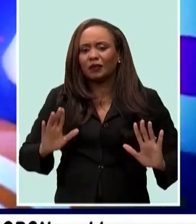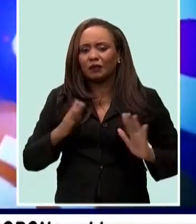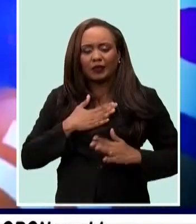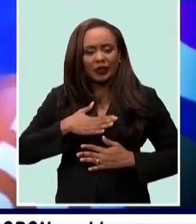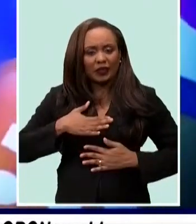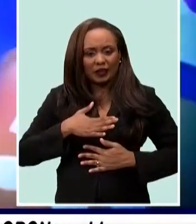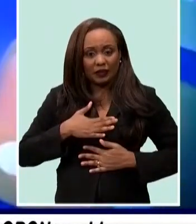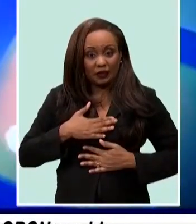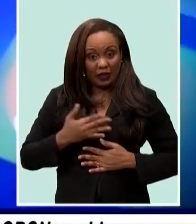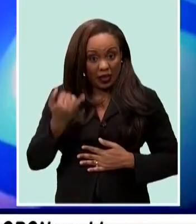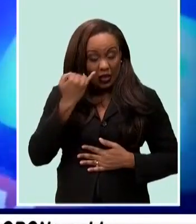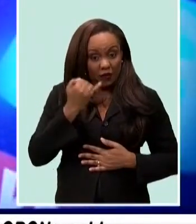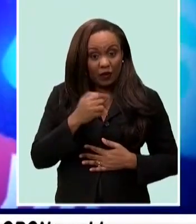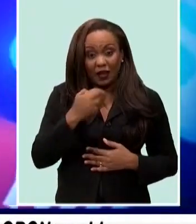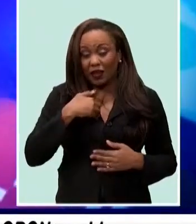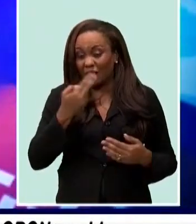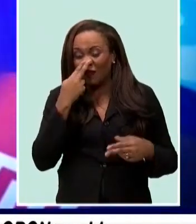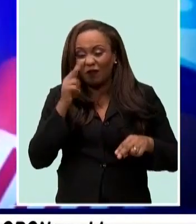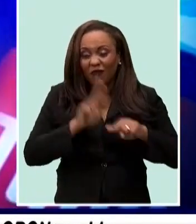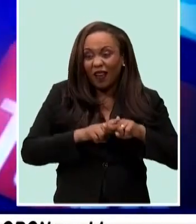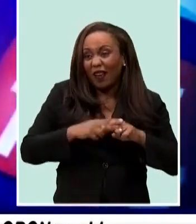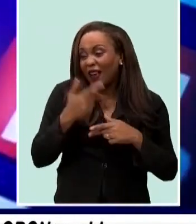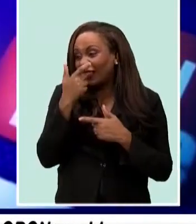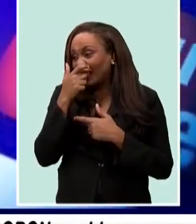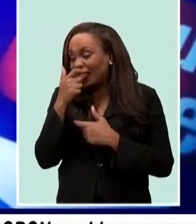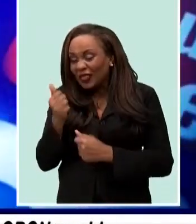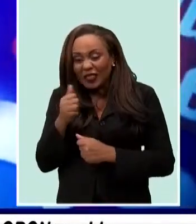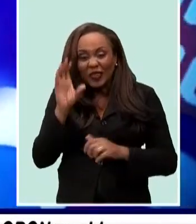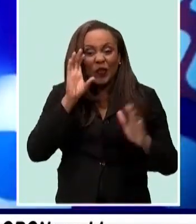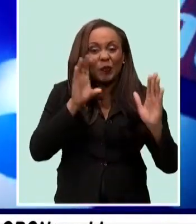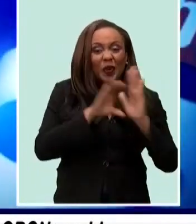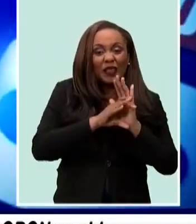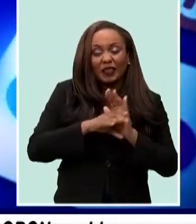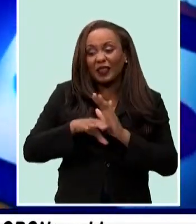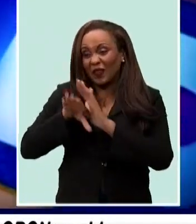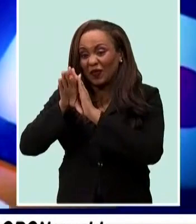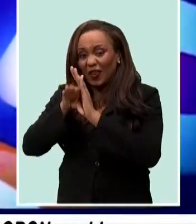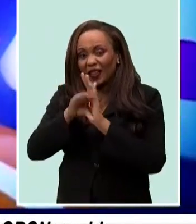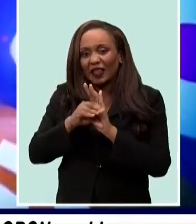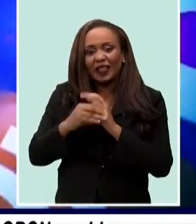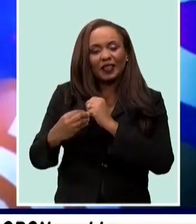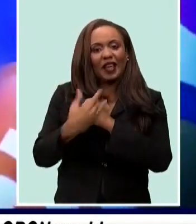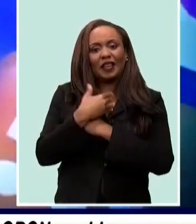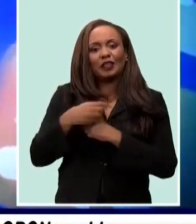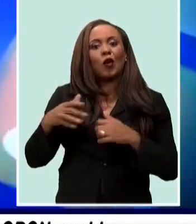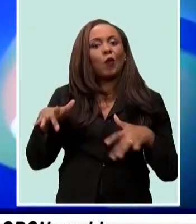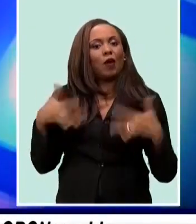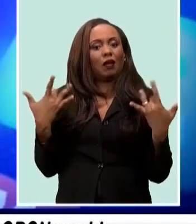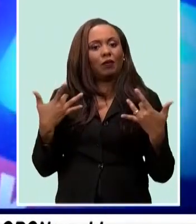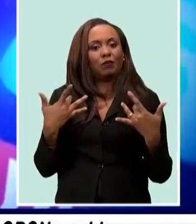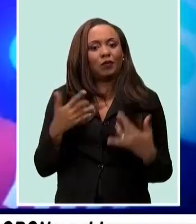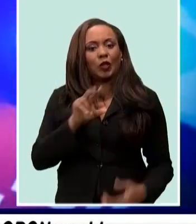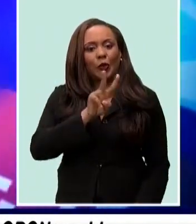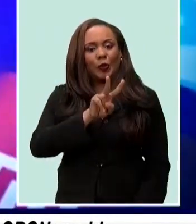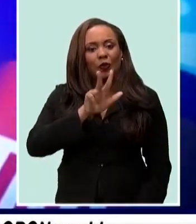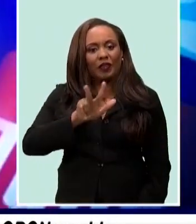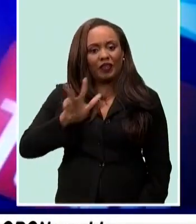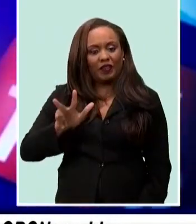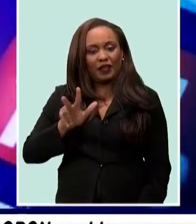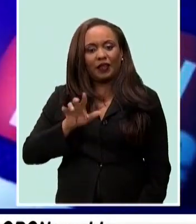you have a fun or interesting picture or video to share, send it to us via WhatsApp. The numbers are